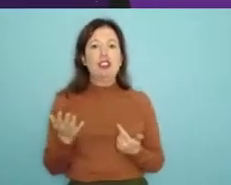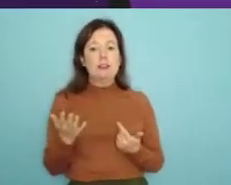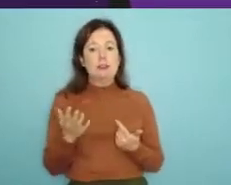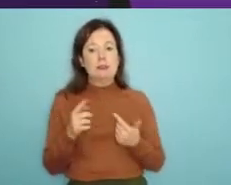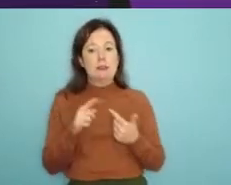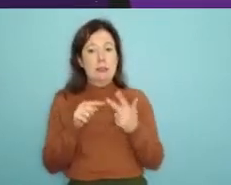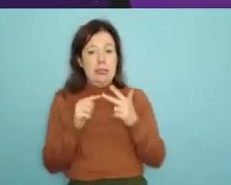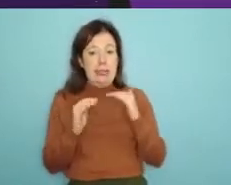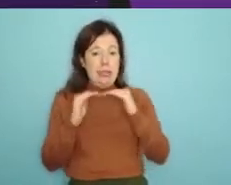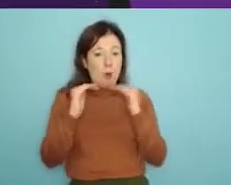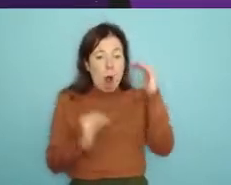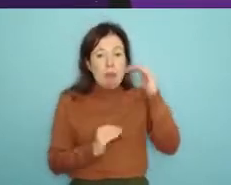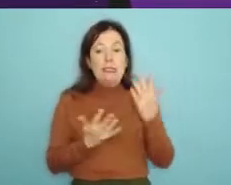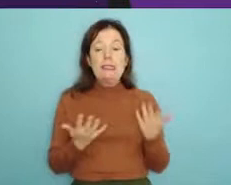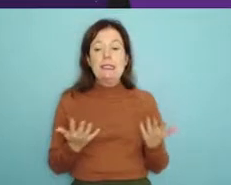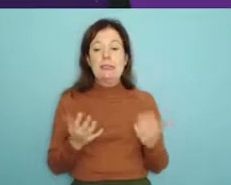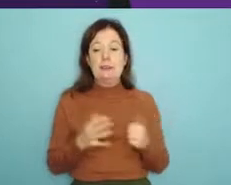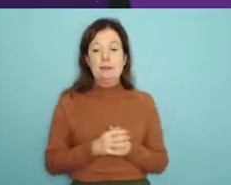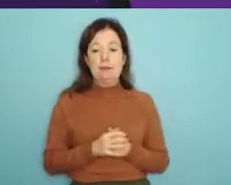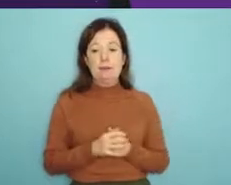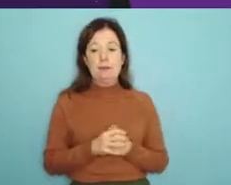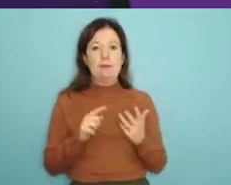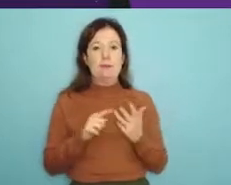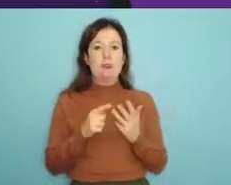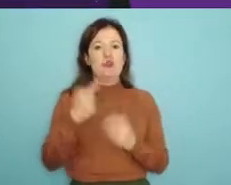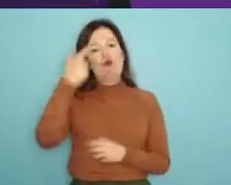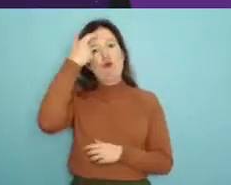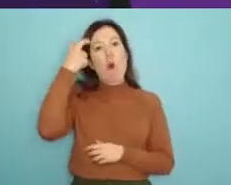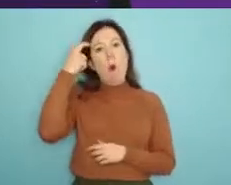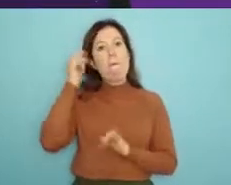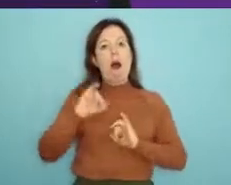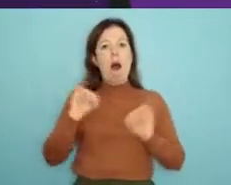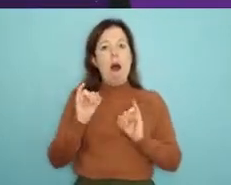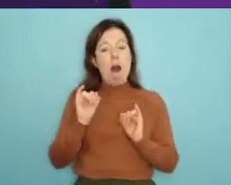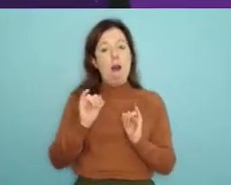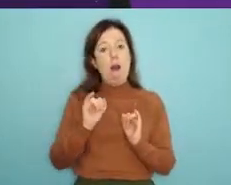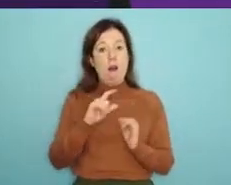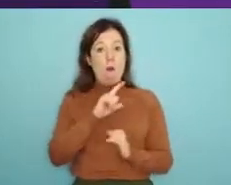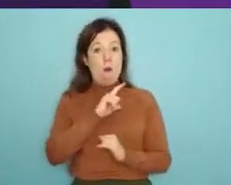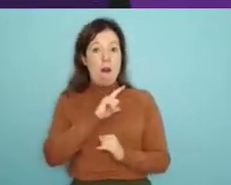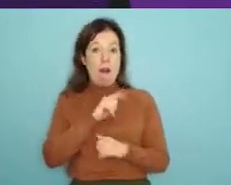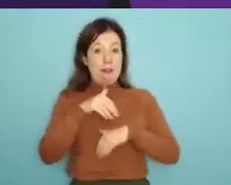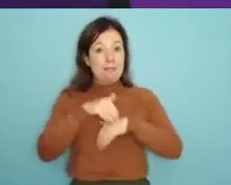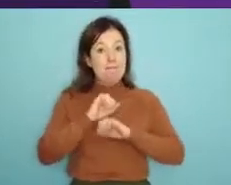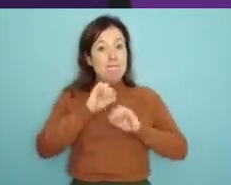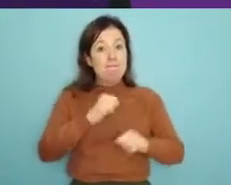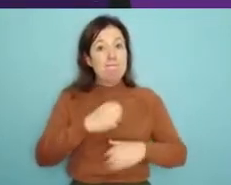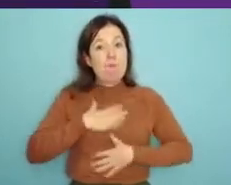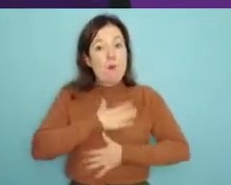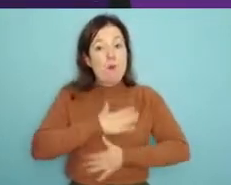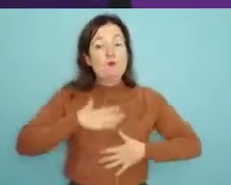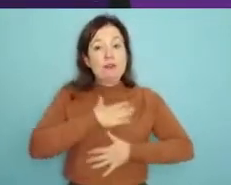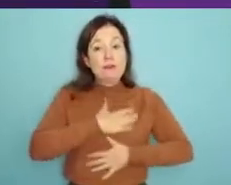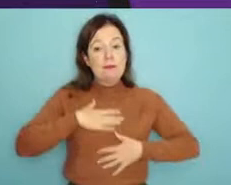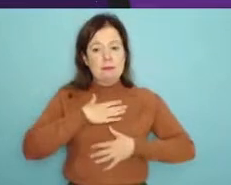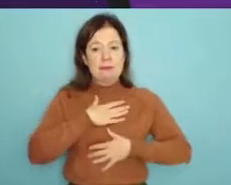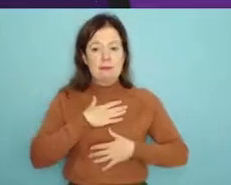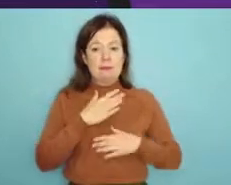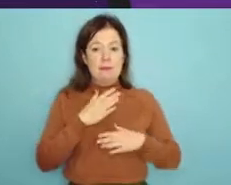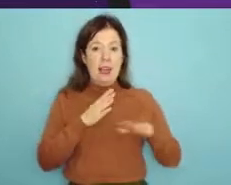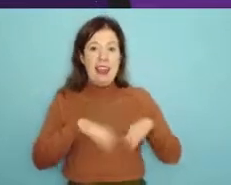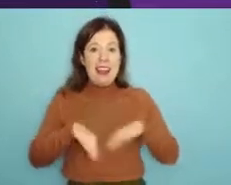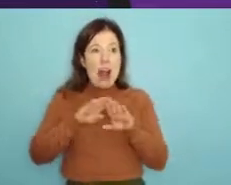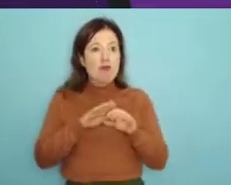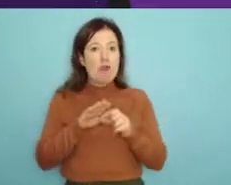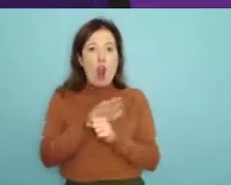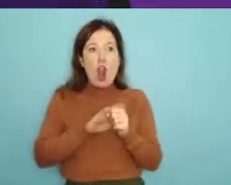inequality, and trauma that can impact on emotional distress. Address national and local disparities